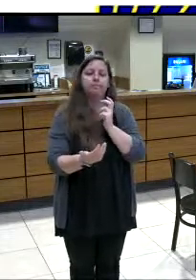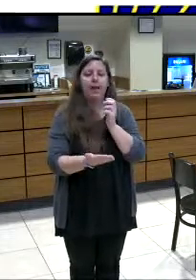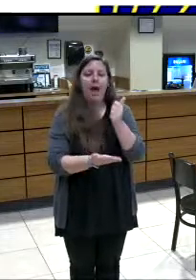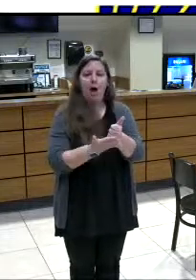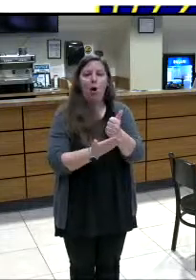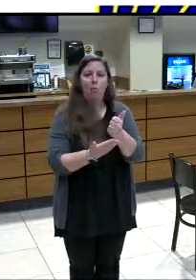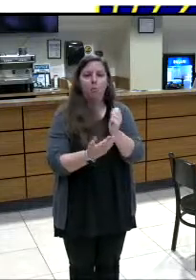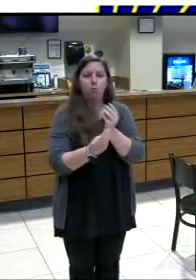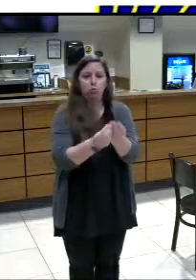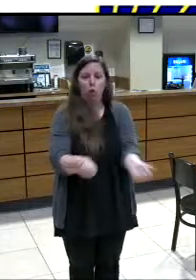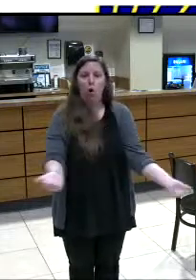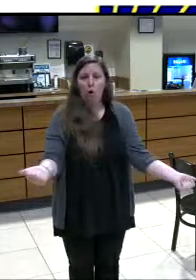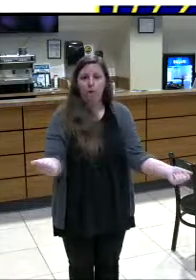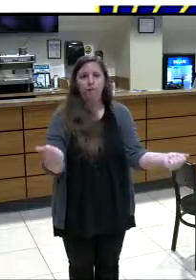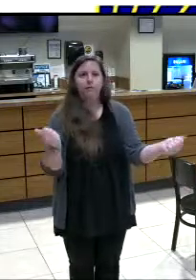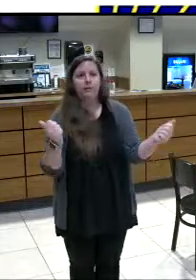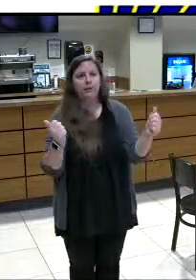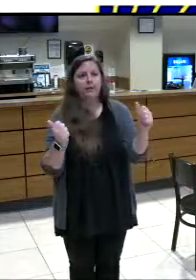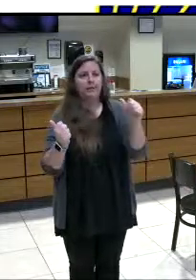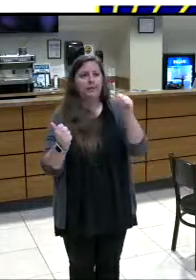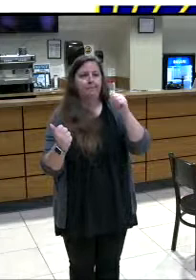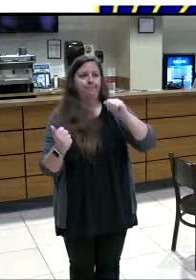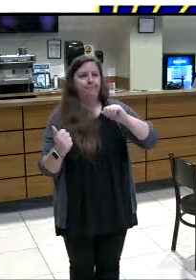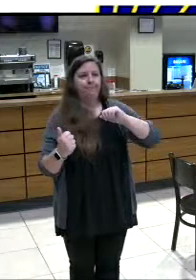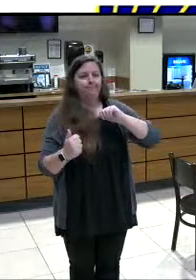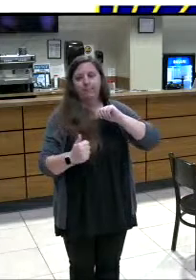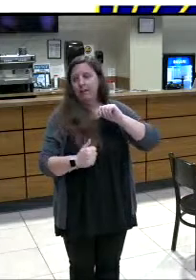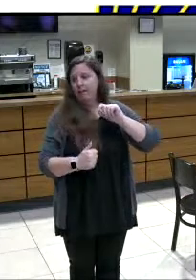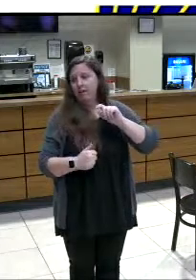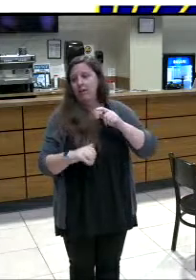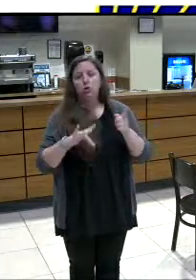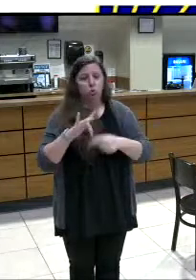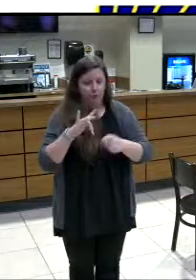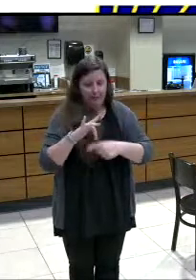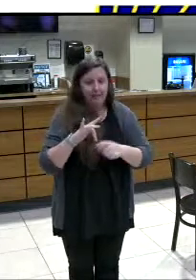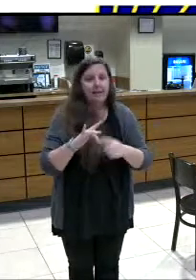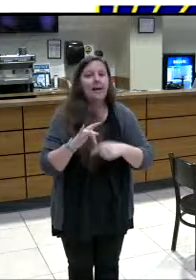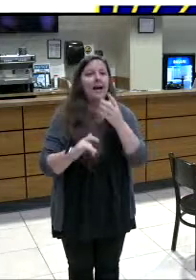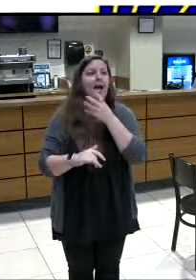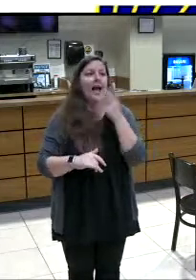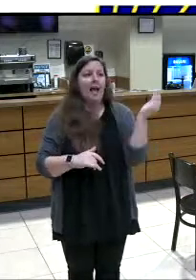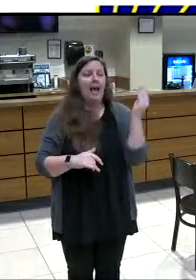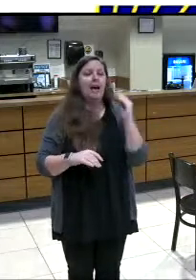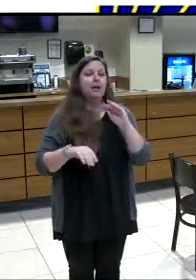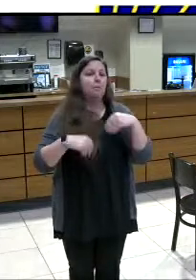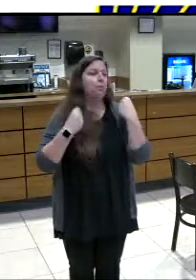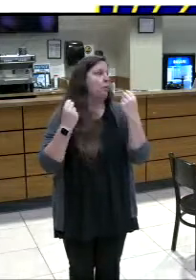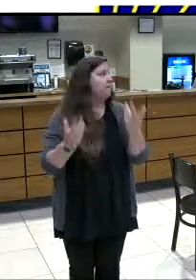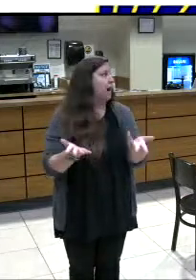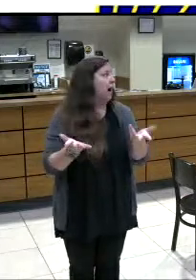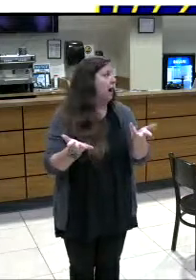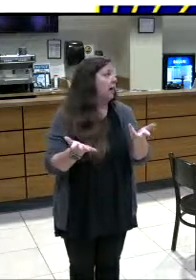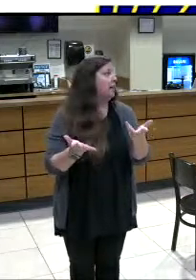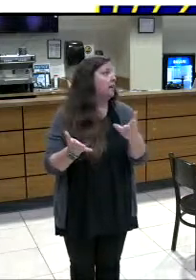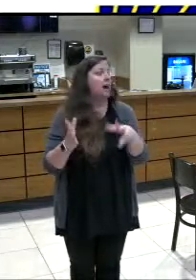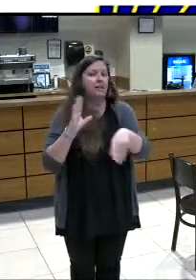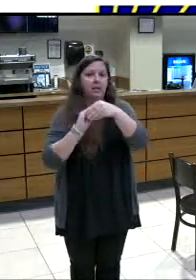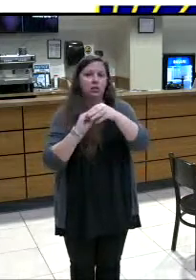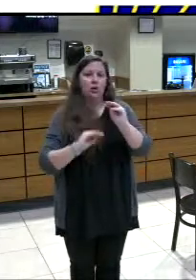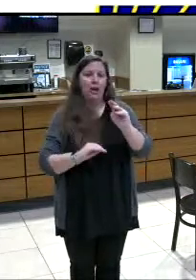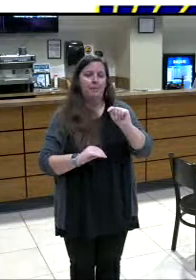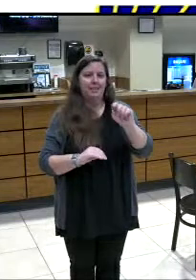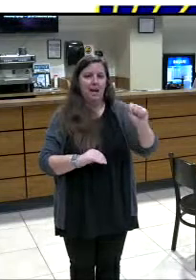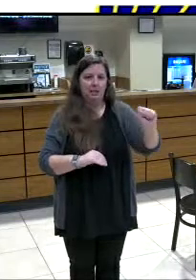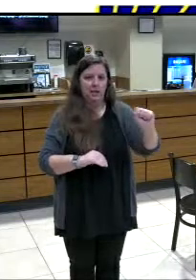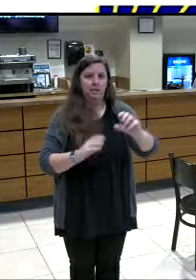And lastly, to provide additional MTSS support. So again, all of our work, of course,